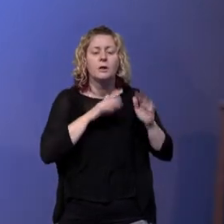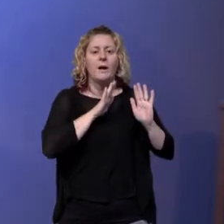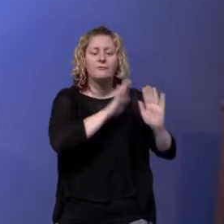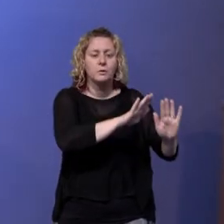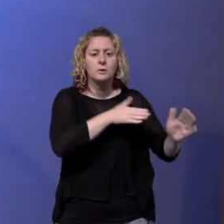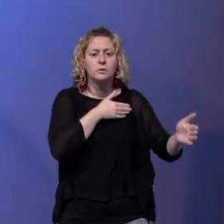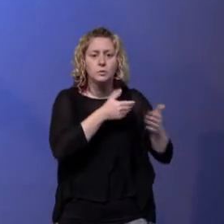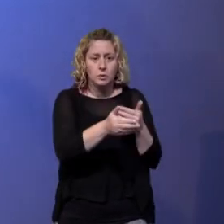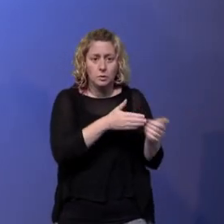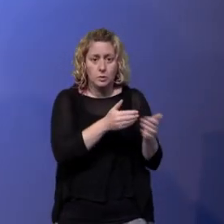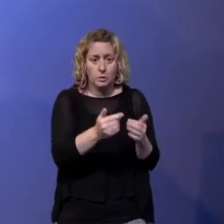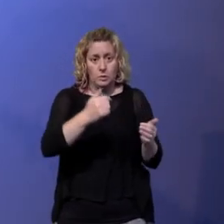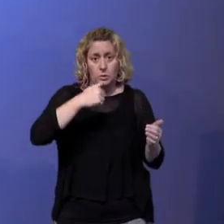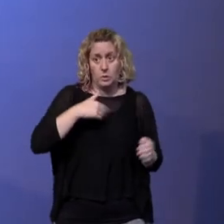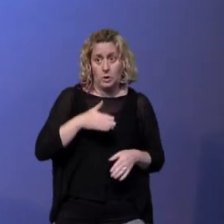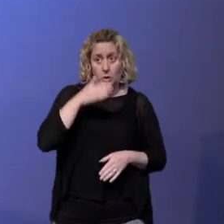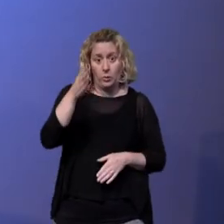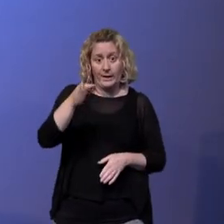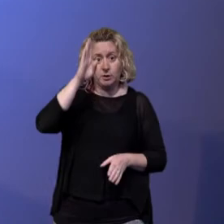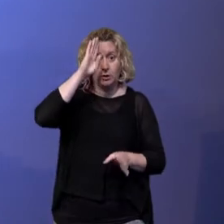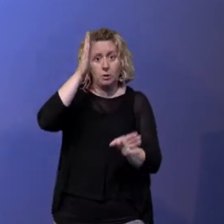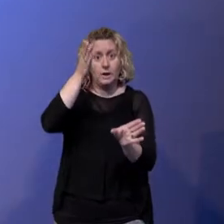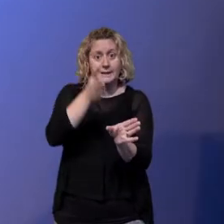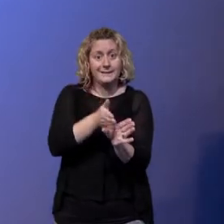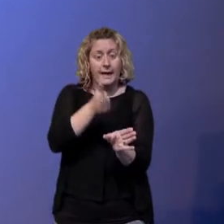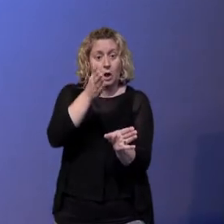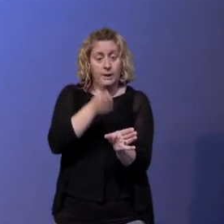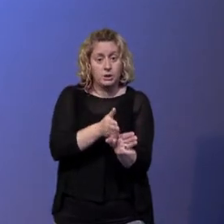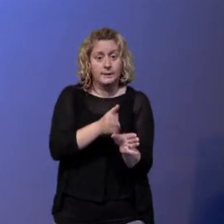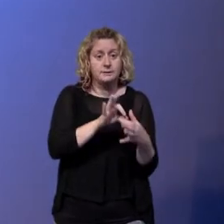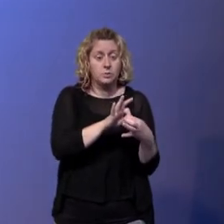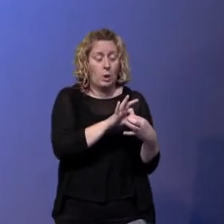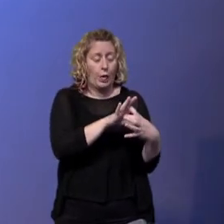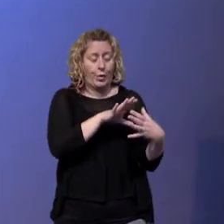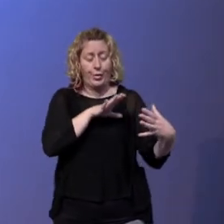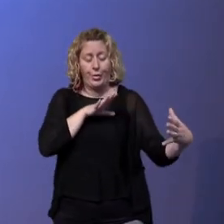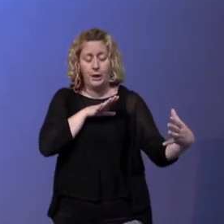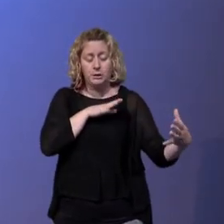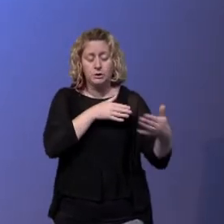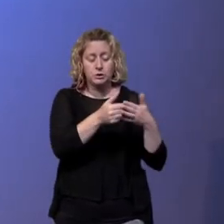went and saw a psychiatrist after a broken engagement on that. But also